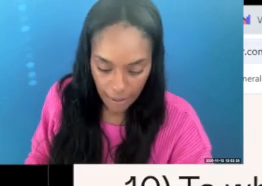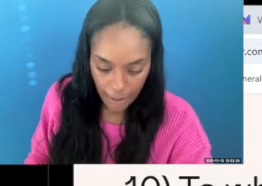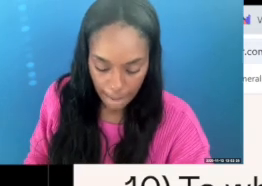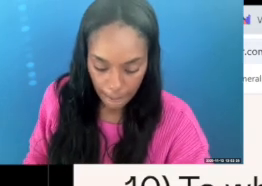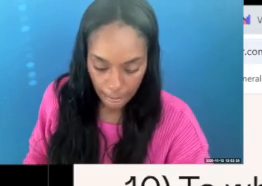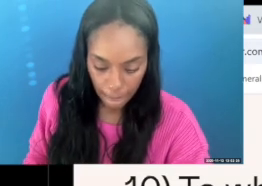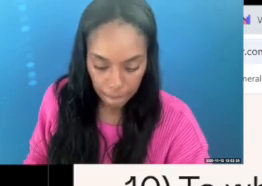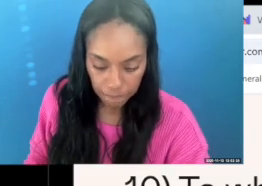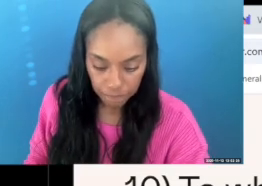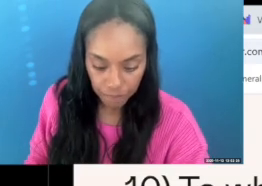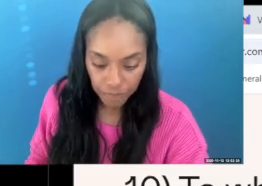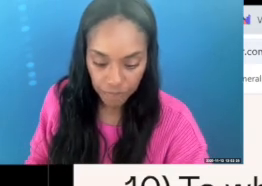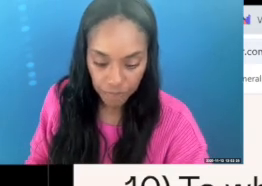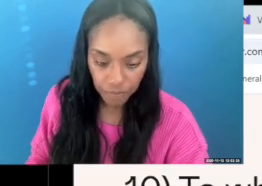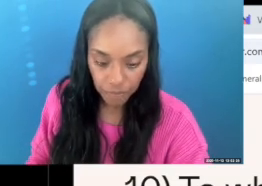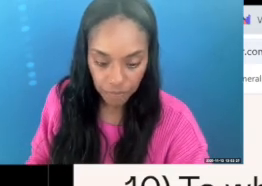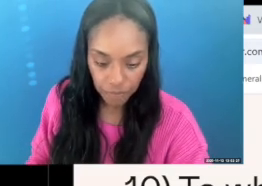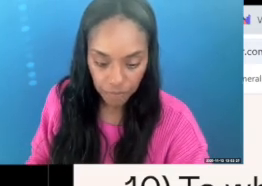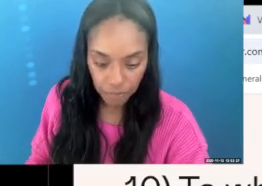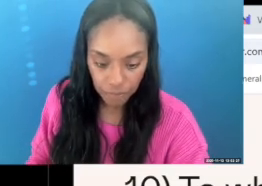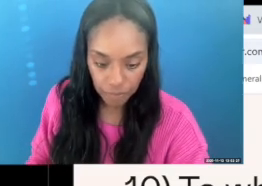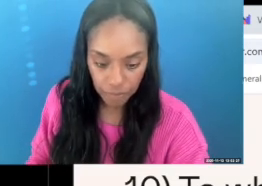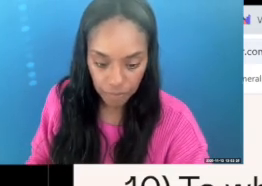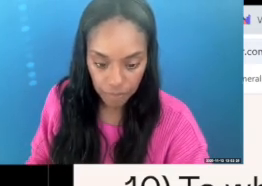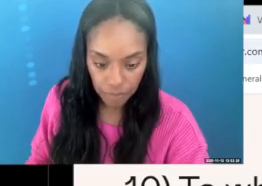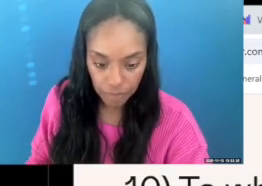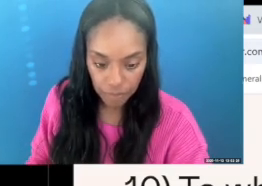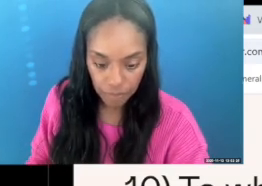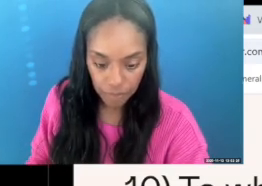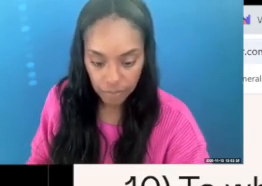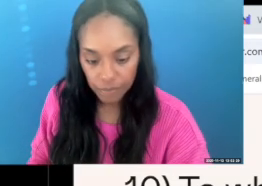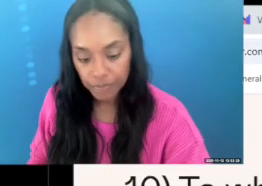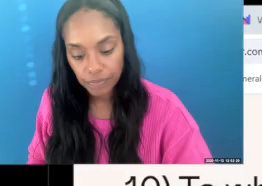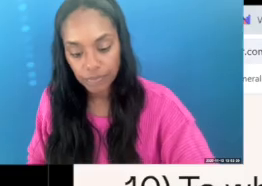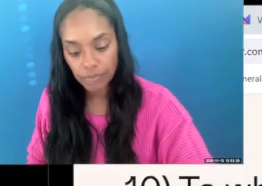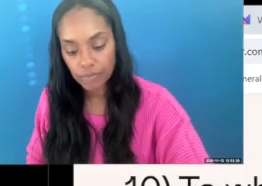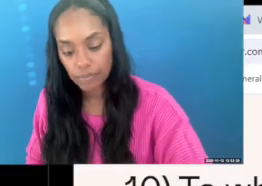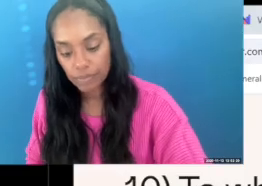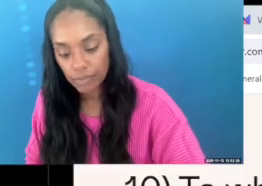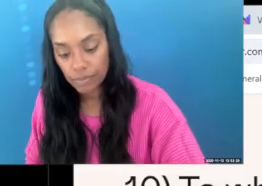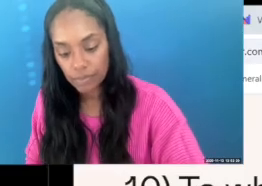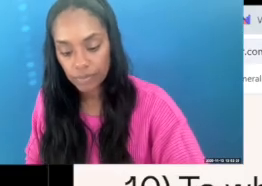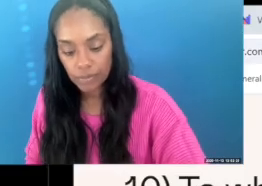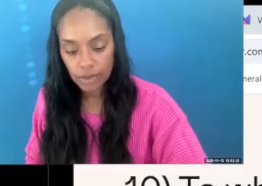there's enough money. There isn't, there never is. And I appreciate the opportunity to speak. Thank you very much.